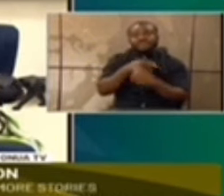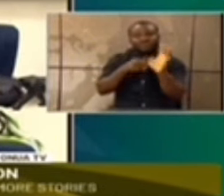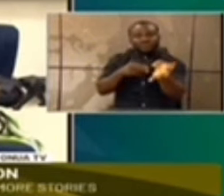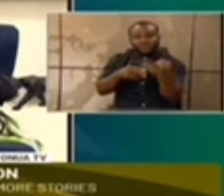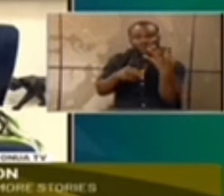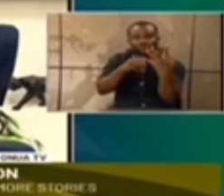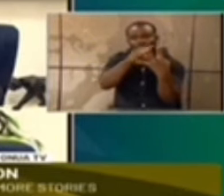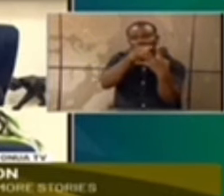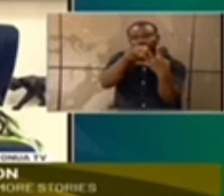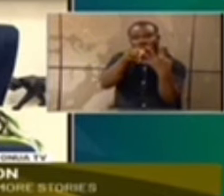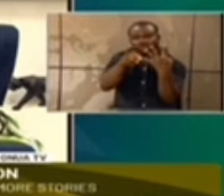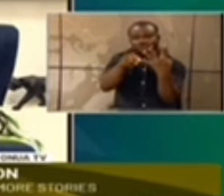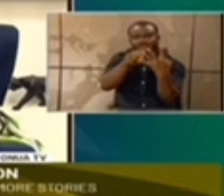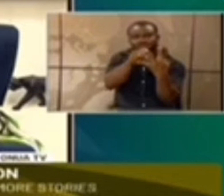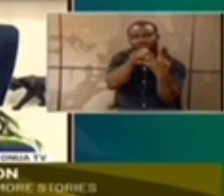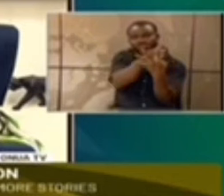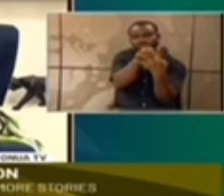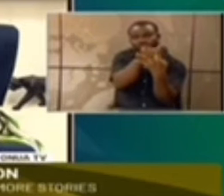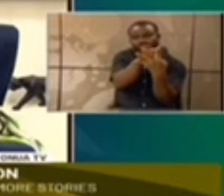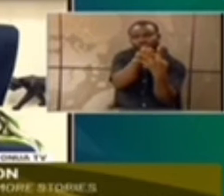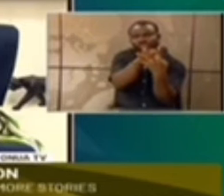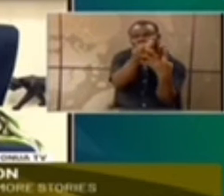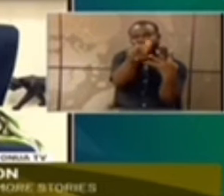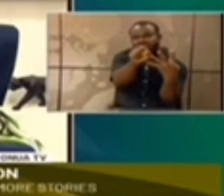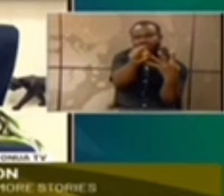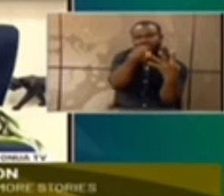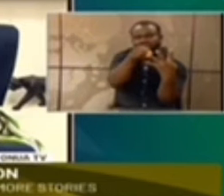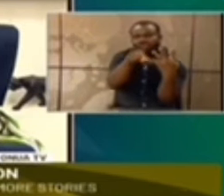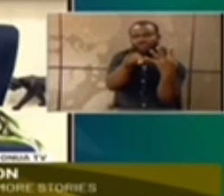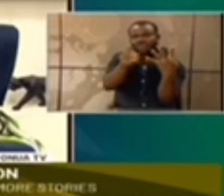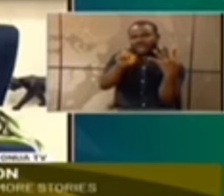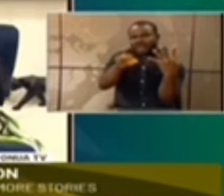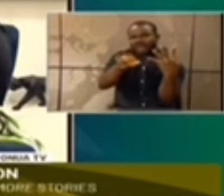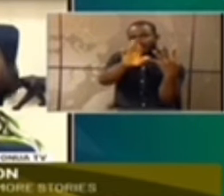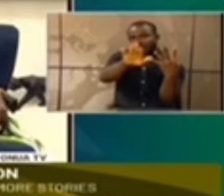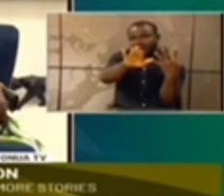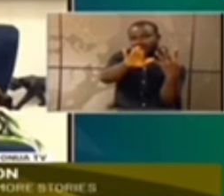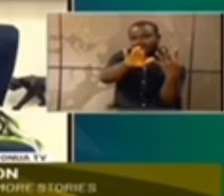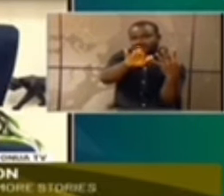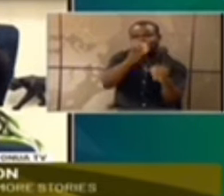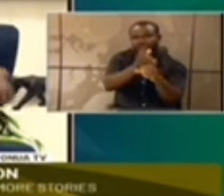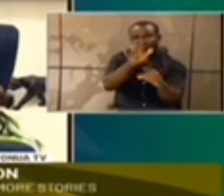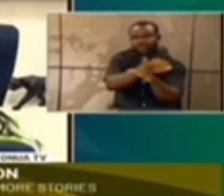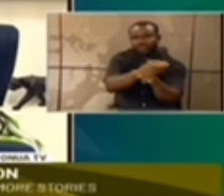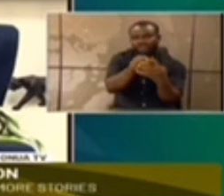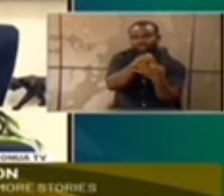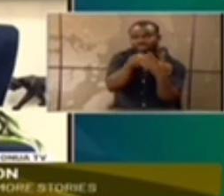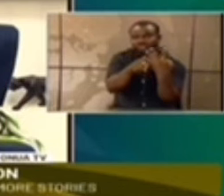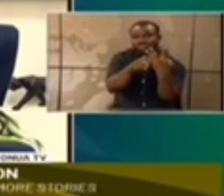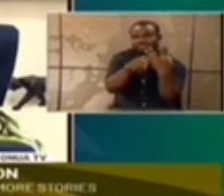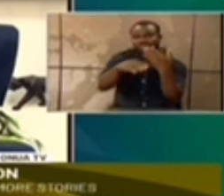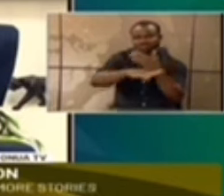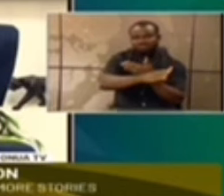eye Dr. Matthew Poku Prempe. NPP amanyoku ni titiru na Dr. Mahmud Bawumia. Abuja dey